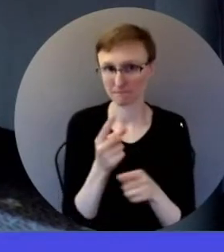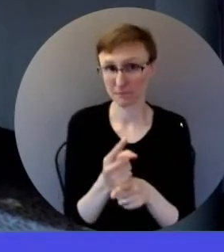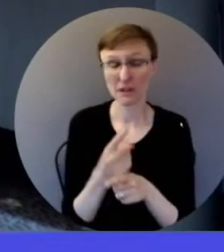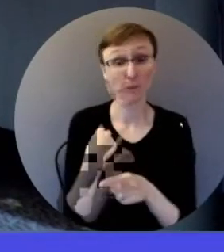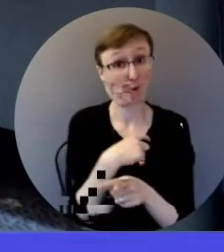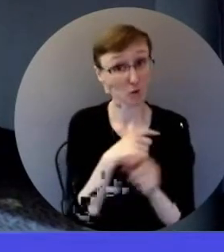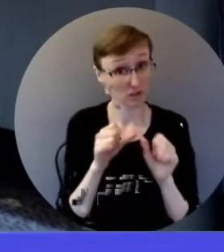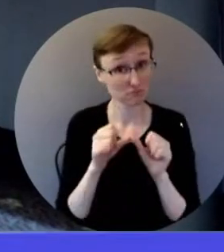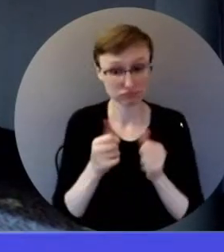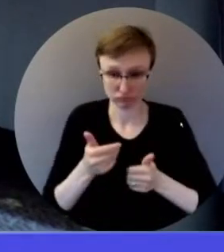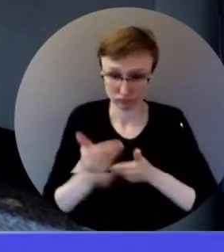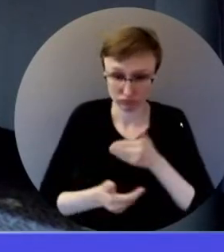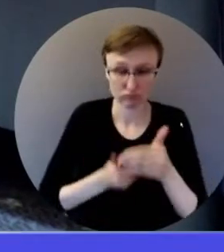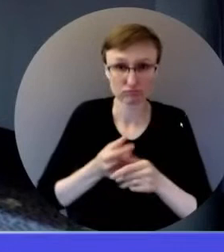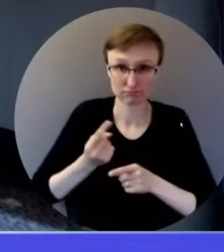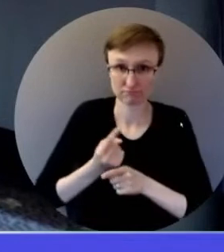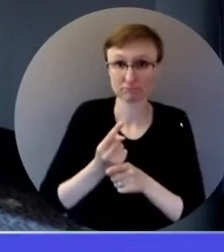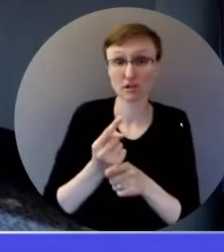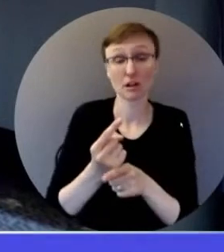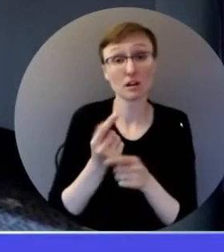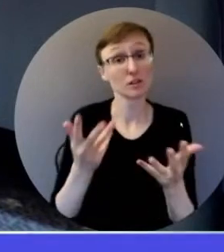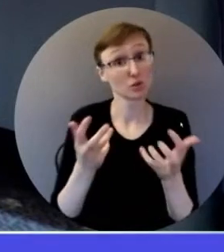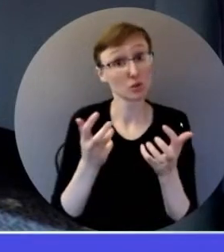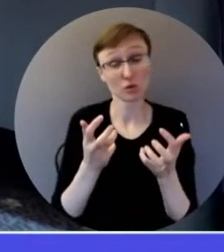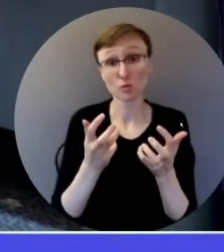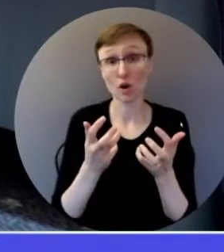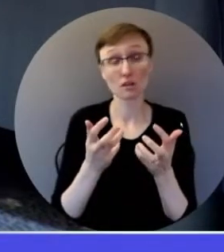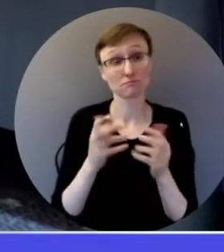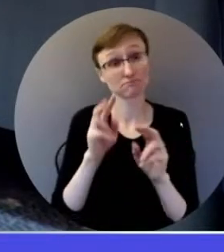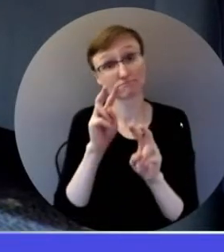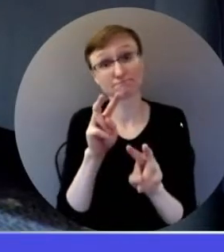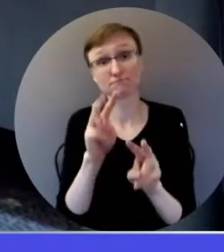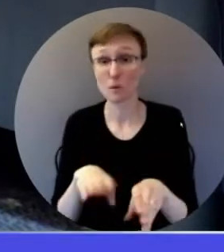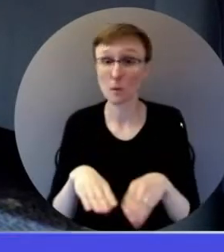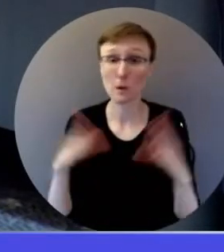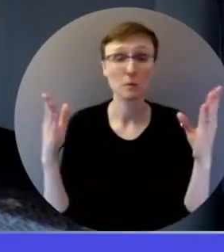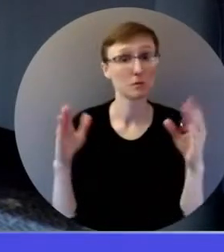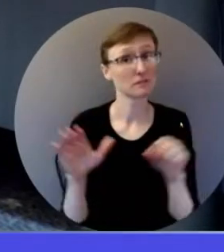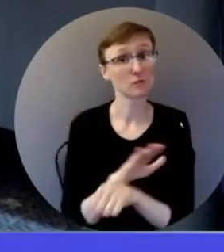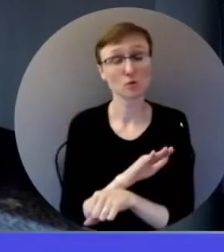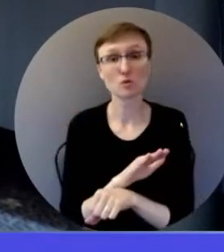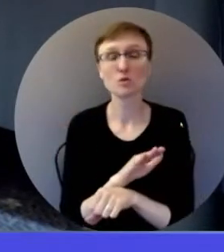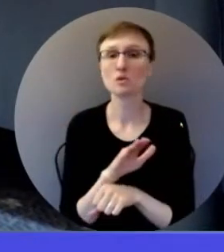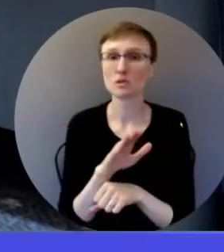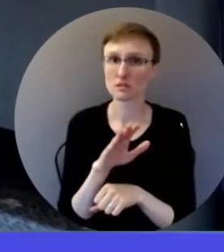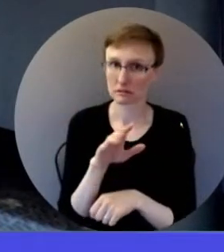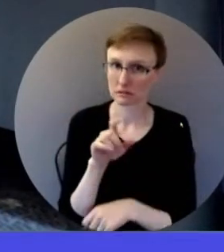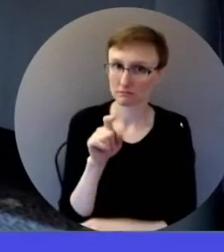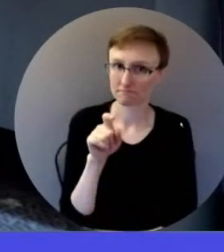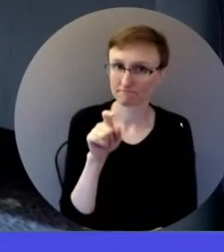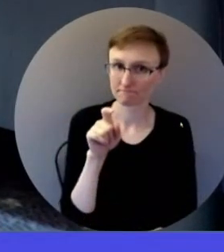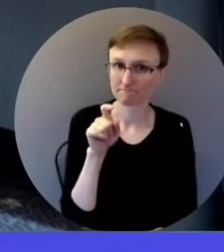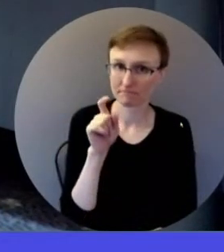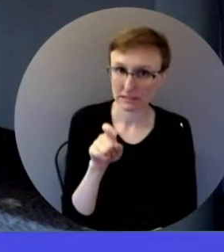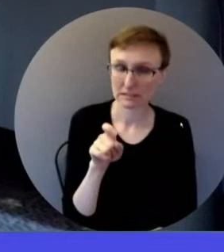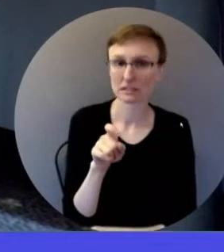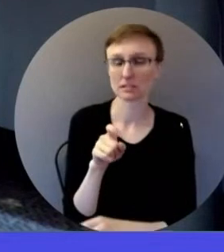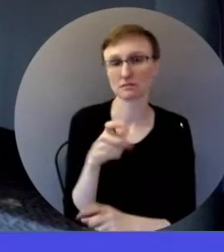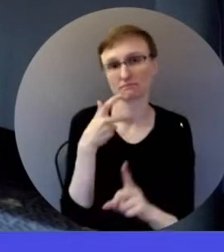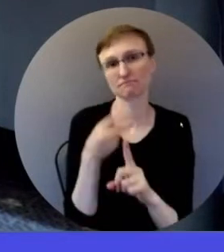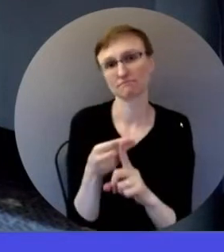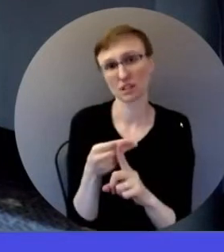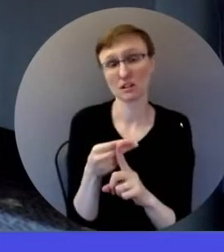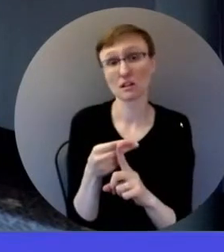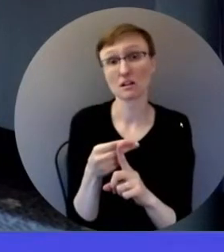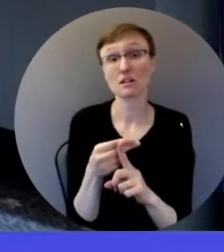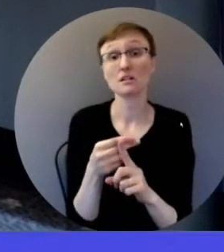that situation, people have to continue coming to receive. And those who haven't received the first dose, please do. And those who've had their first, move up your